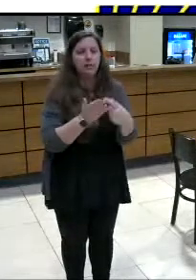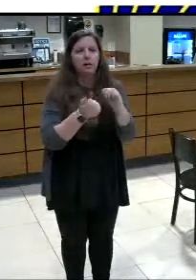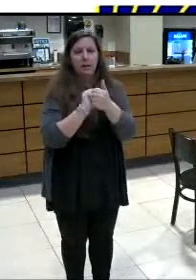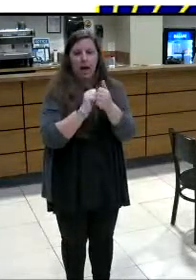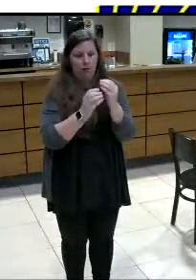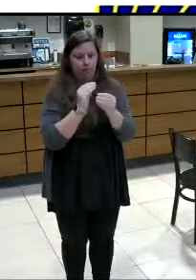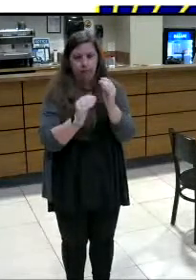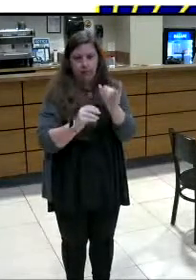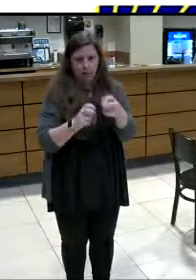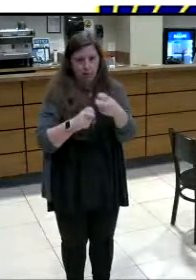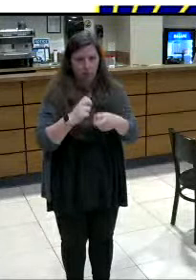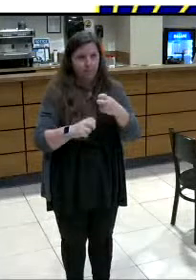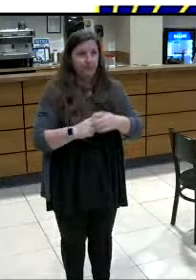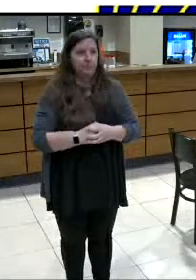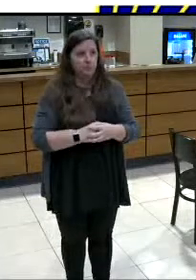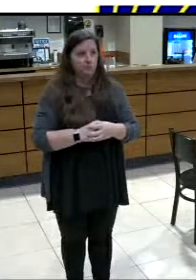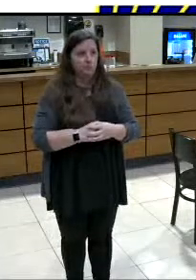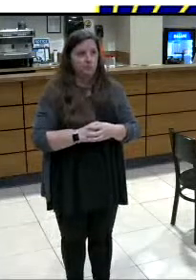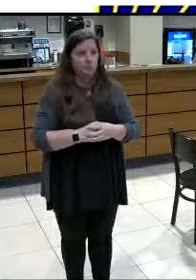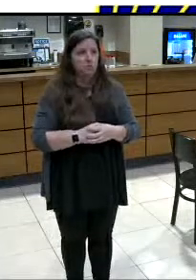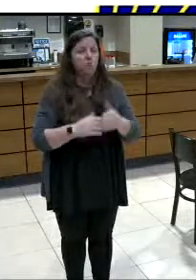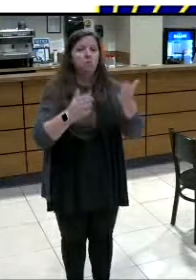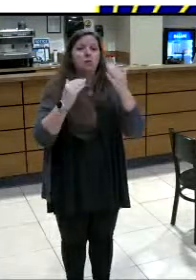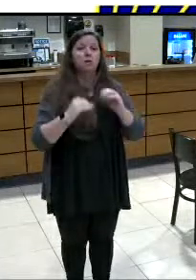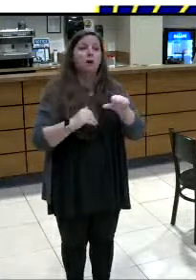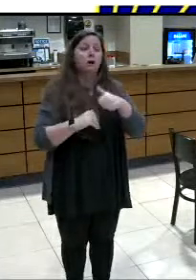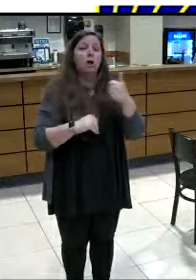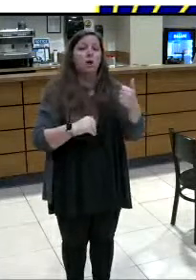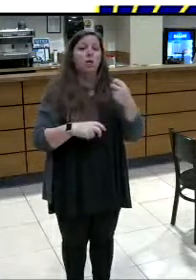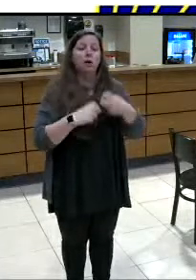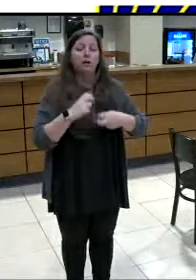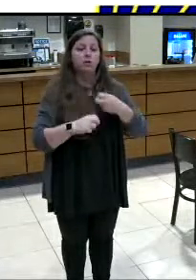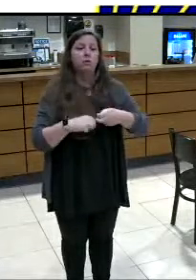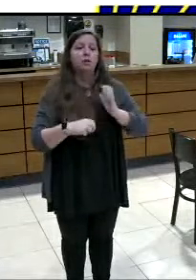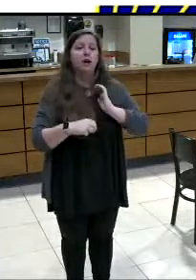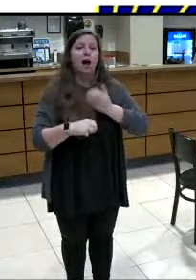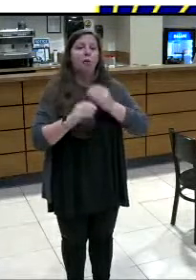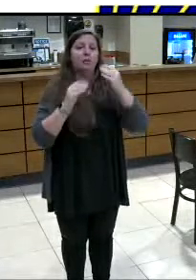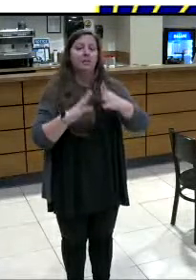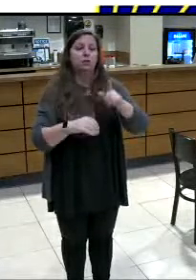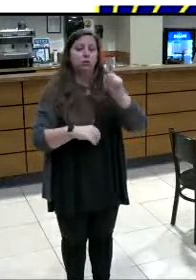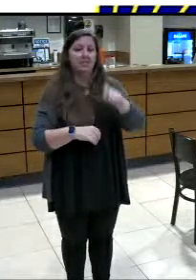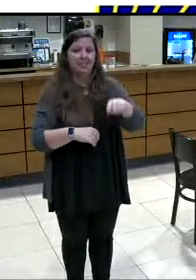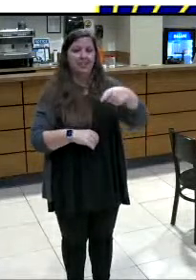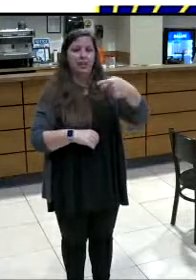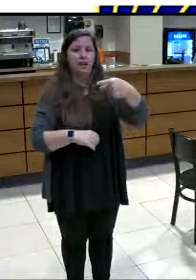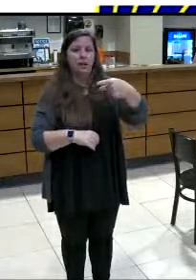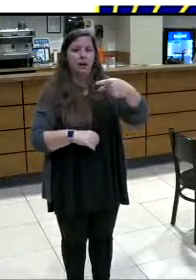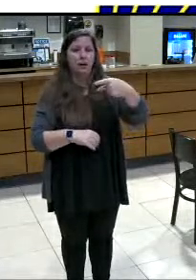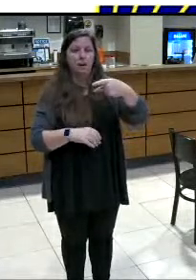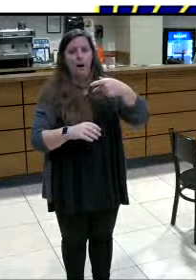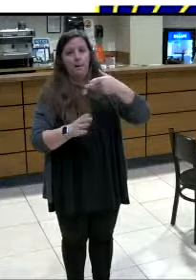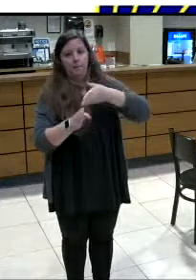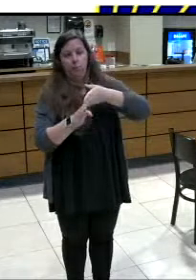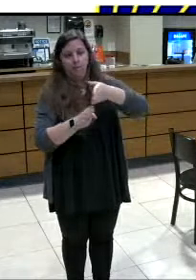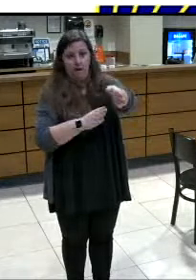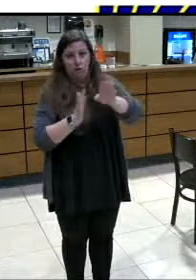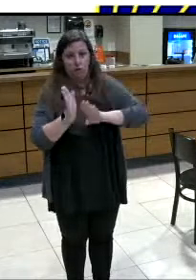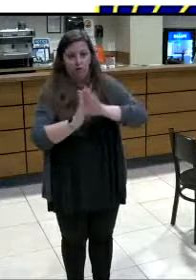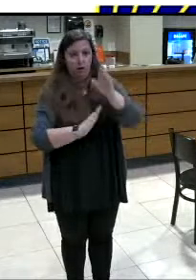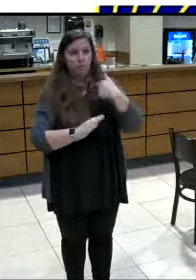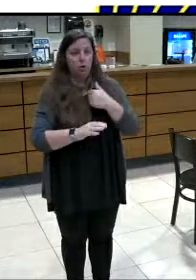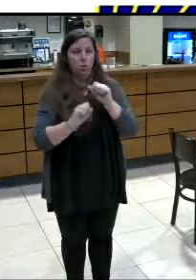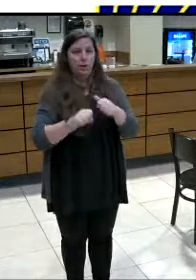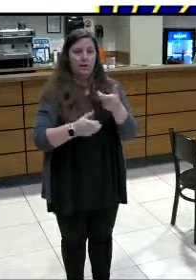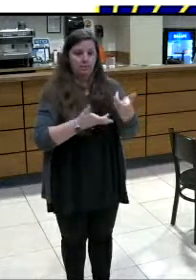our teachers need professional development, we are able to talk with teachers, with instructional coaches